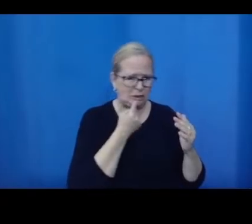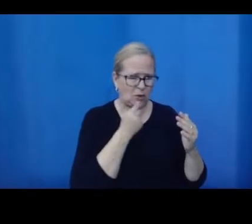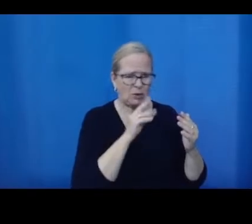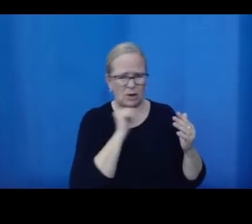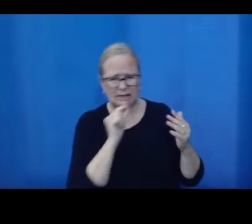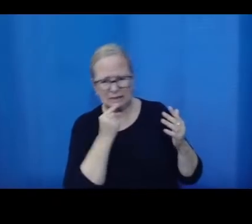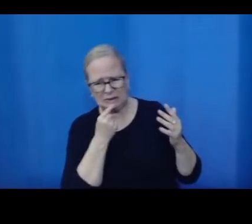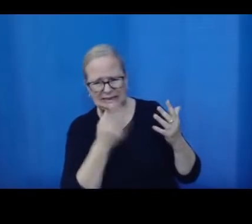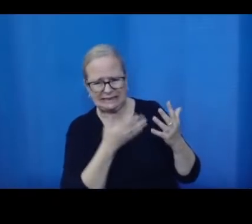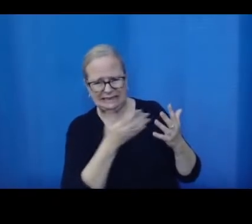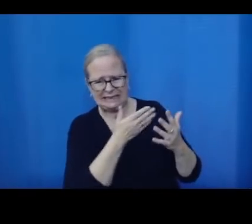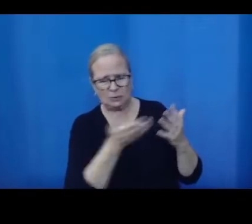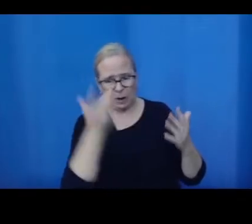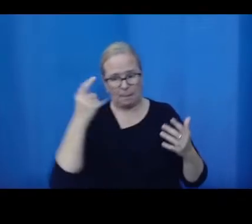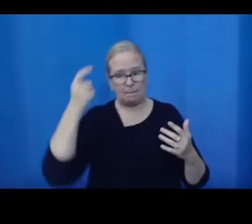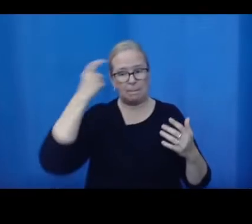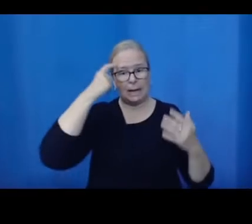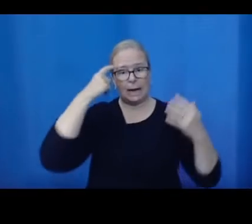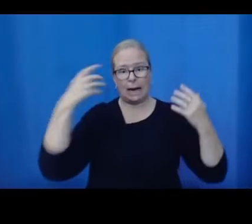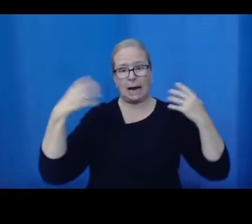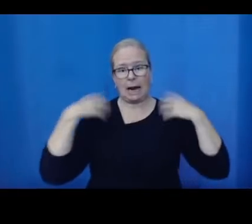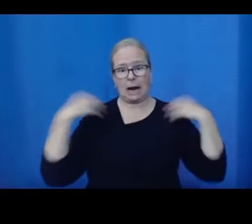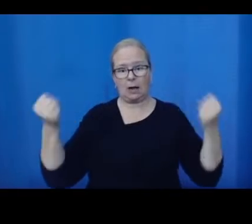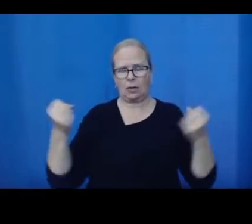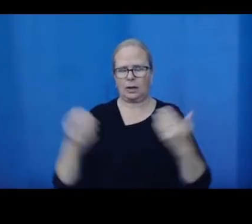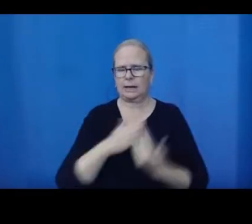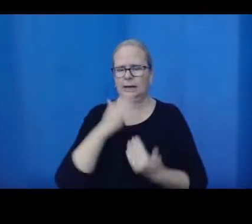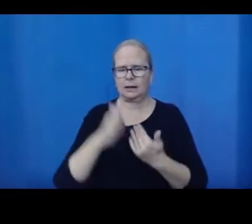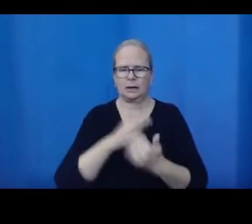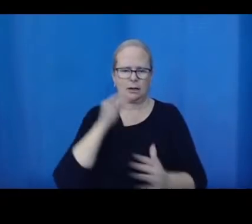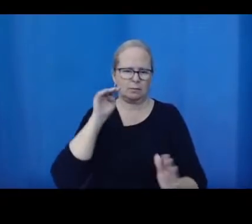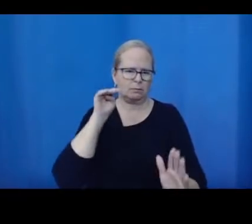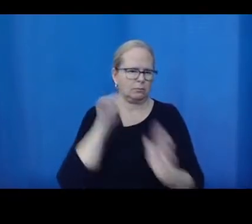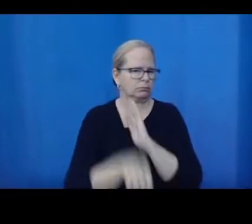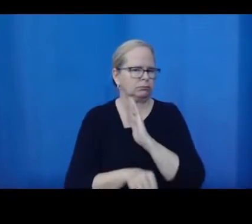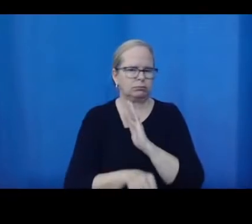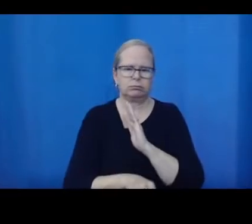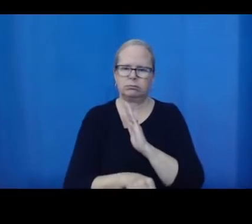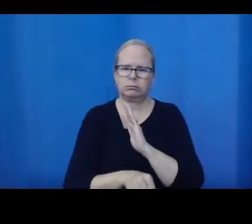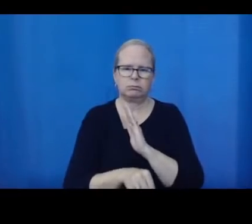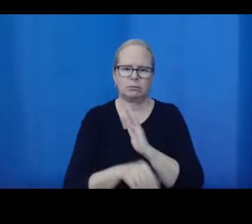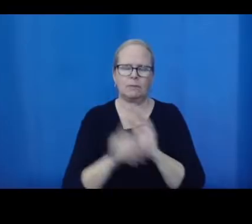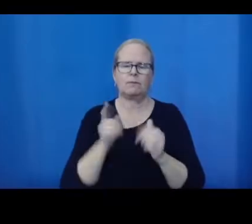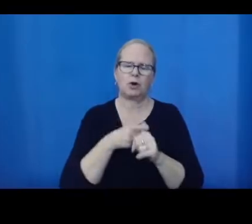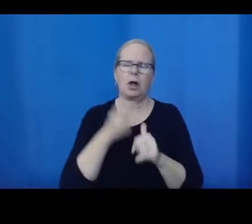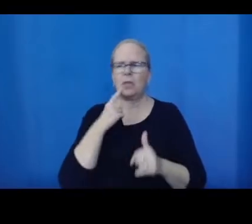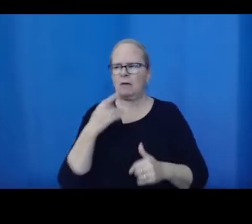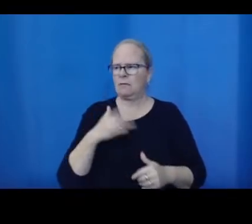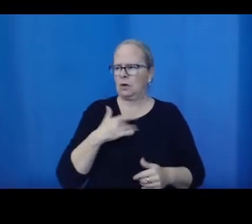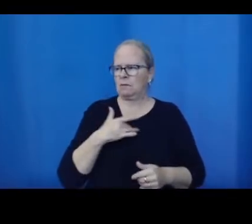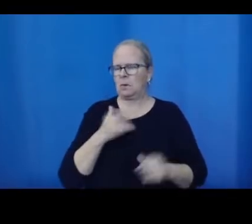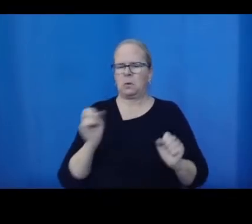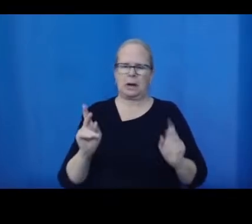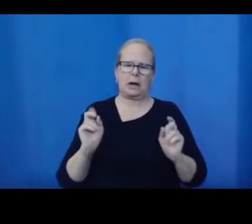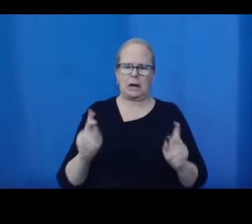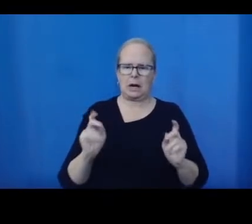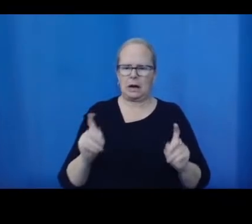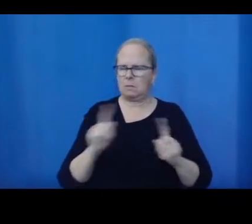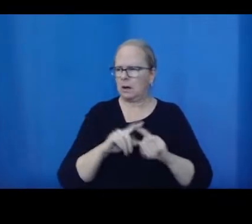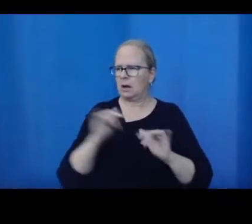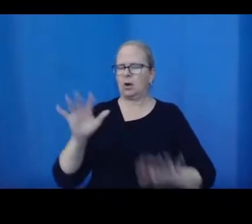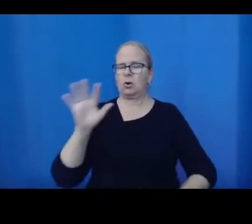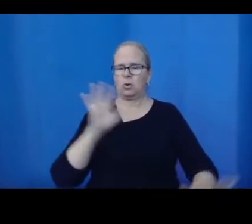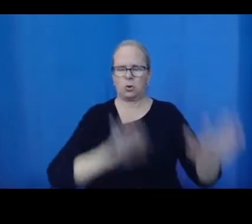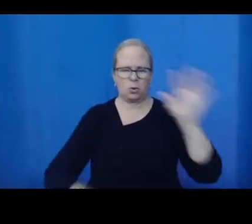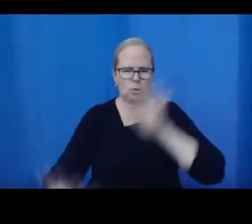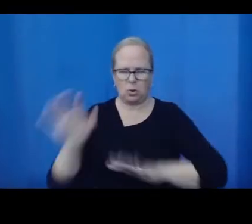sudden it's kind of not okay, and then boom, you're slid down, and it happens so fast. And given I use the word trauma